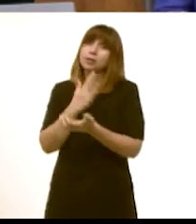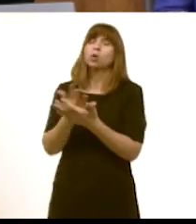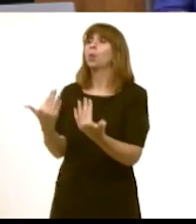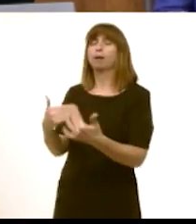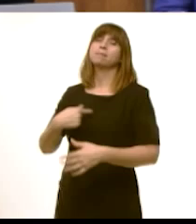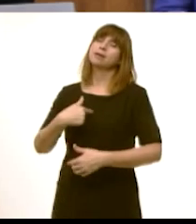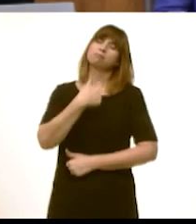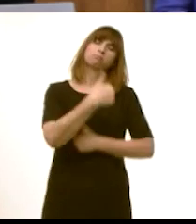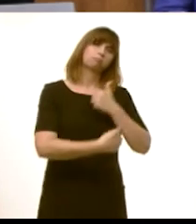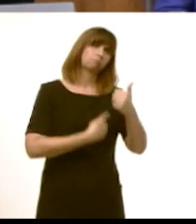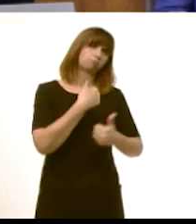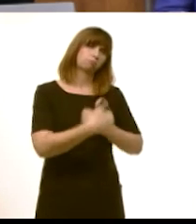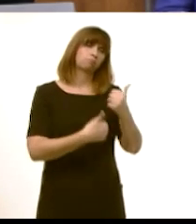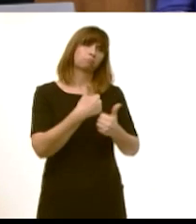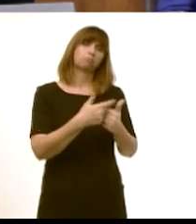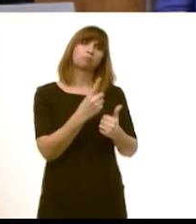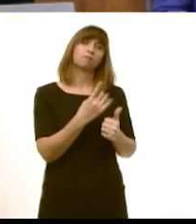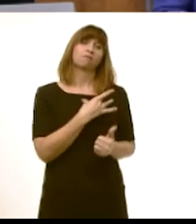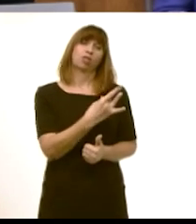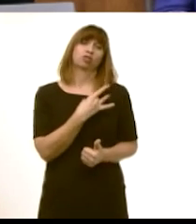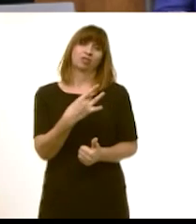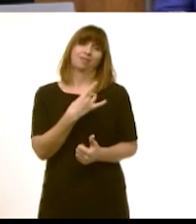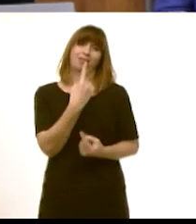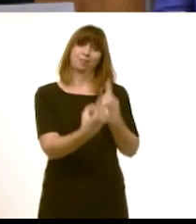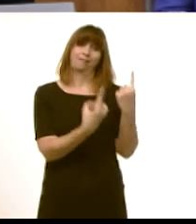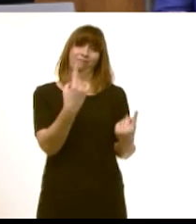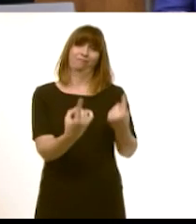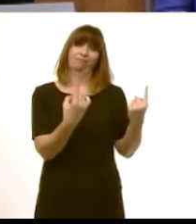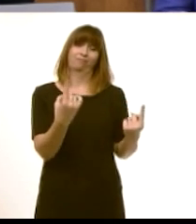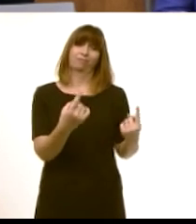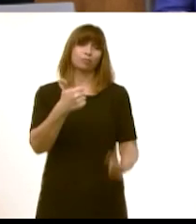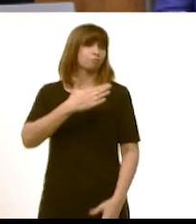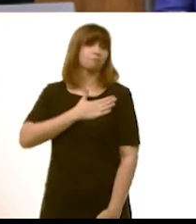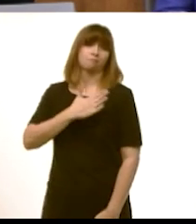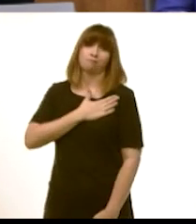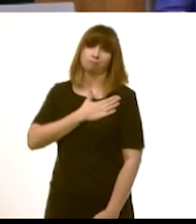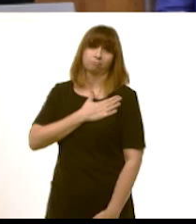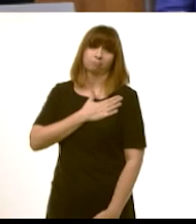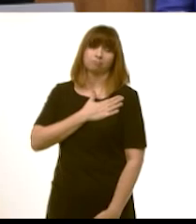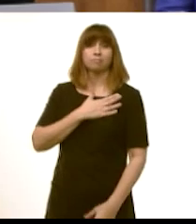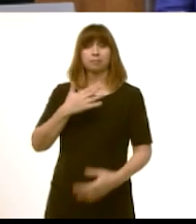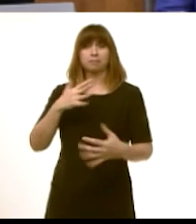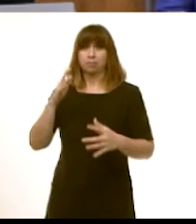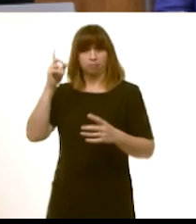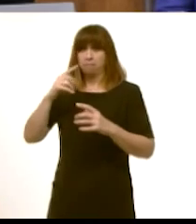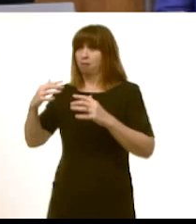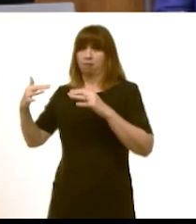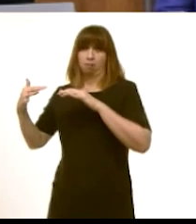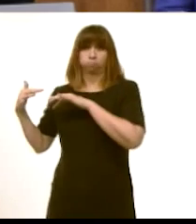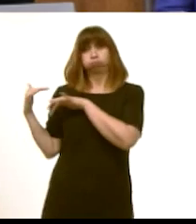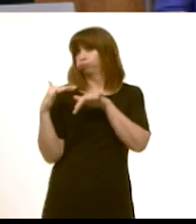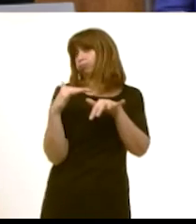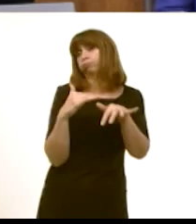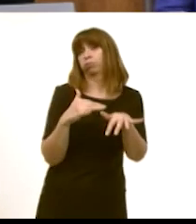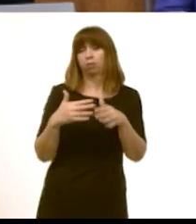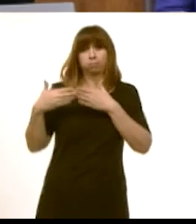by the work of individuals and volunteers in this regard. We saw the response to the original crisis. We know that there are people